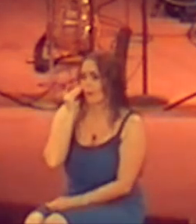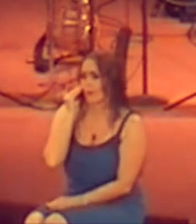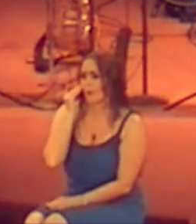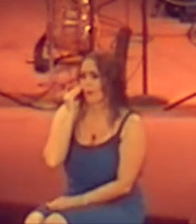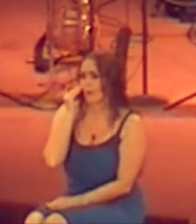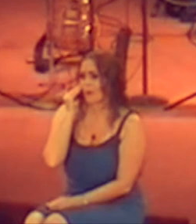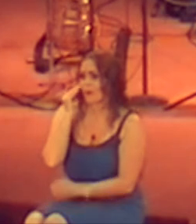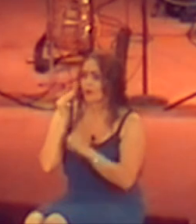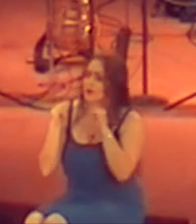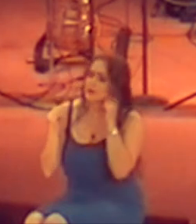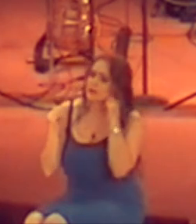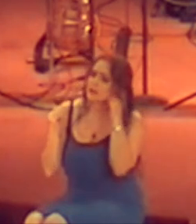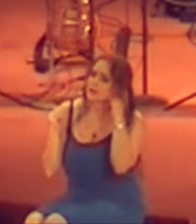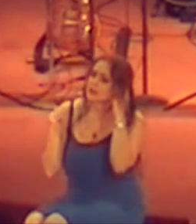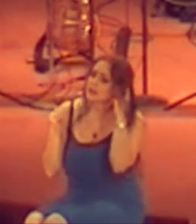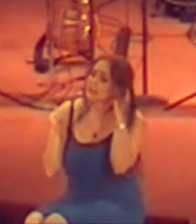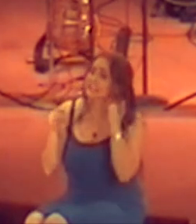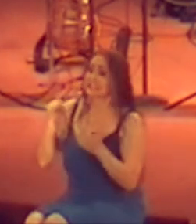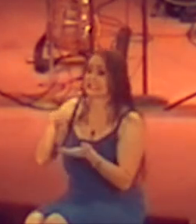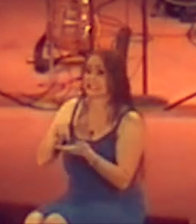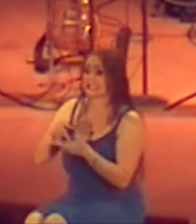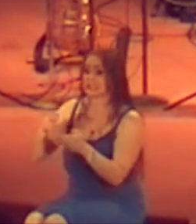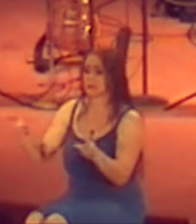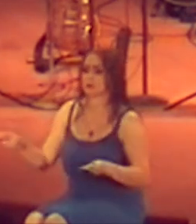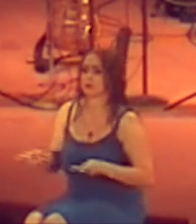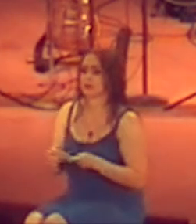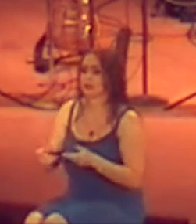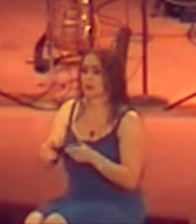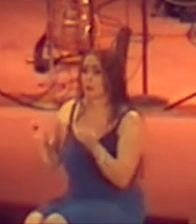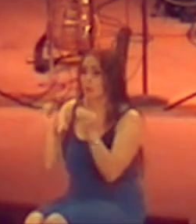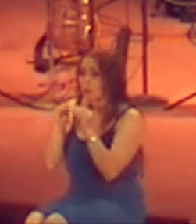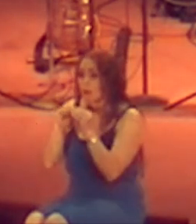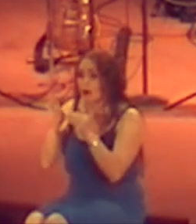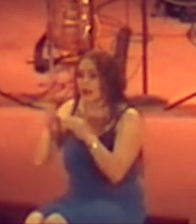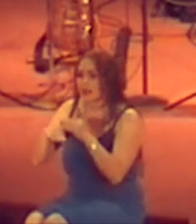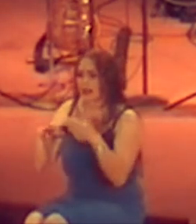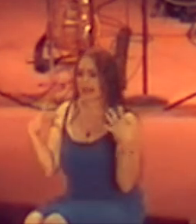I guarantee you that this place will be so much more than a place that we gather in.